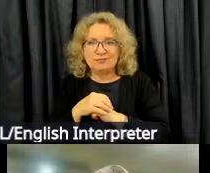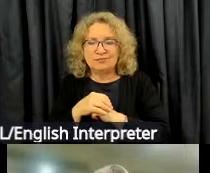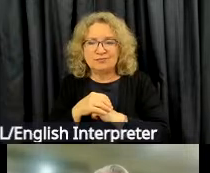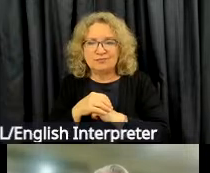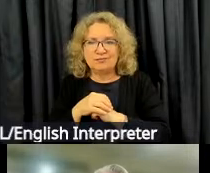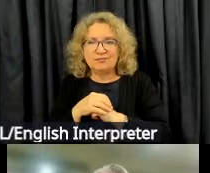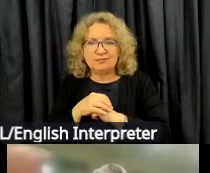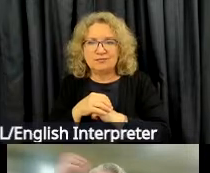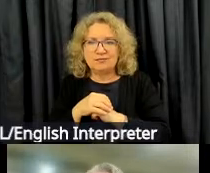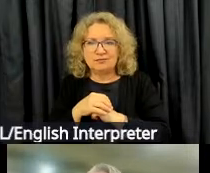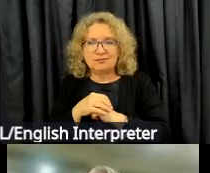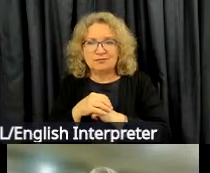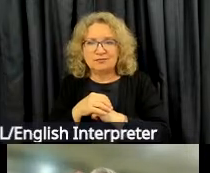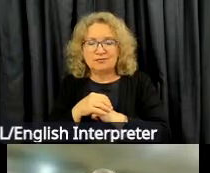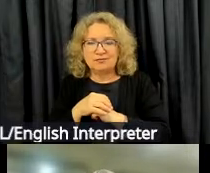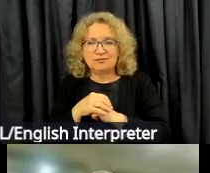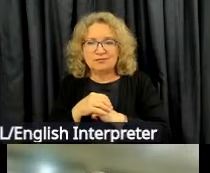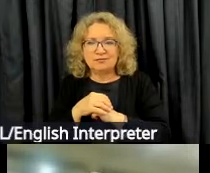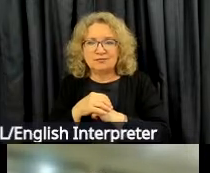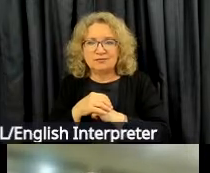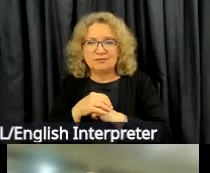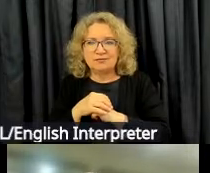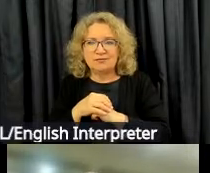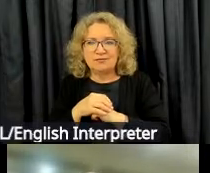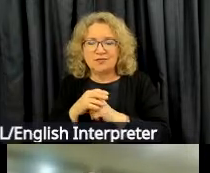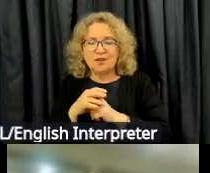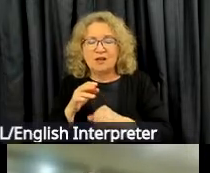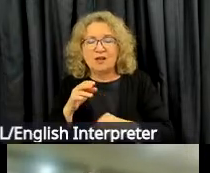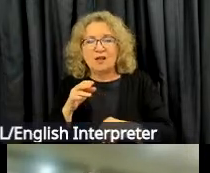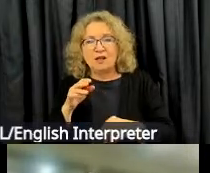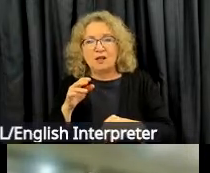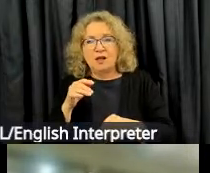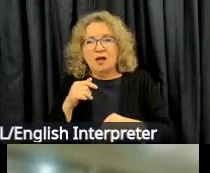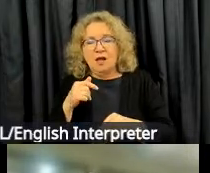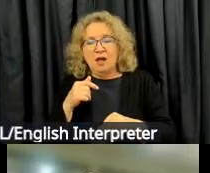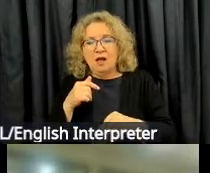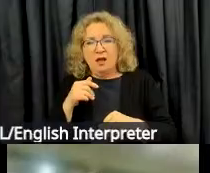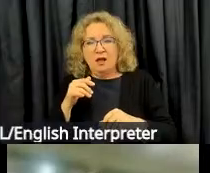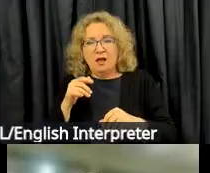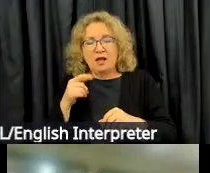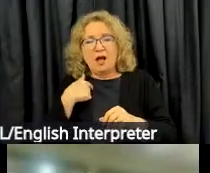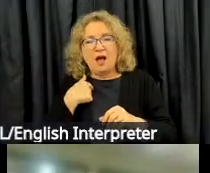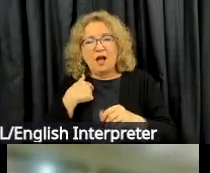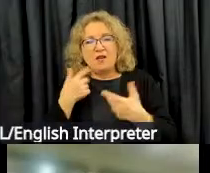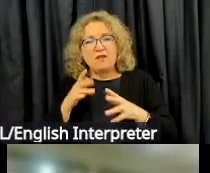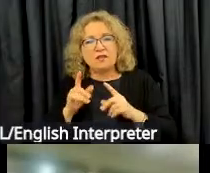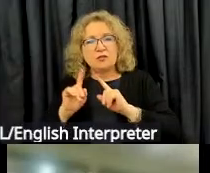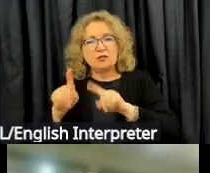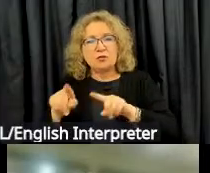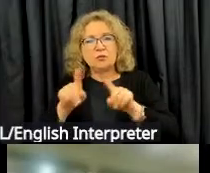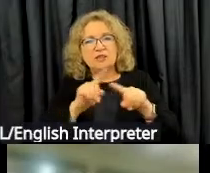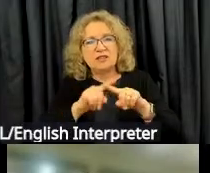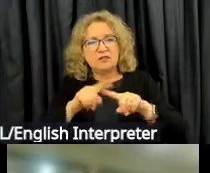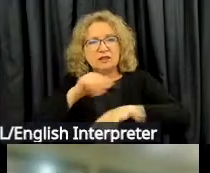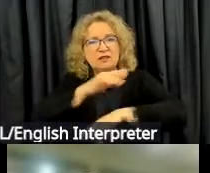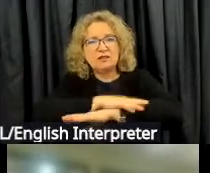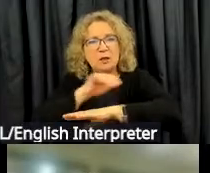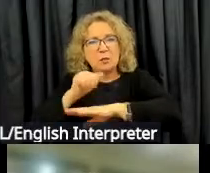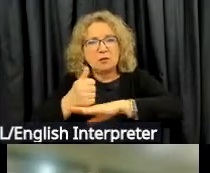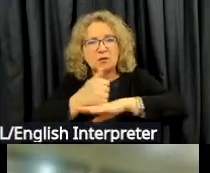The encouraging part, and I've gone to a number of our tabling events where we've been at fairs and